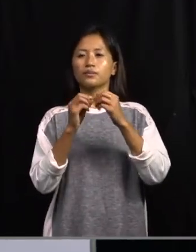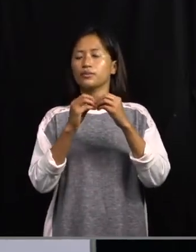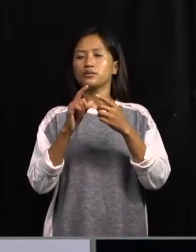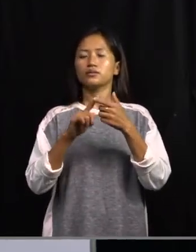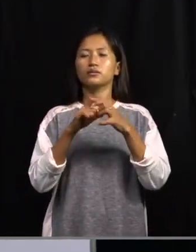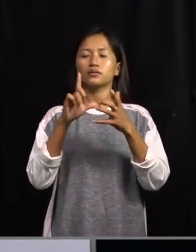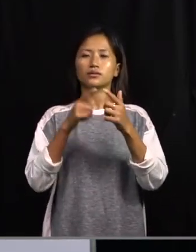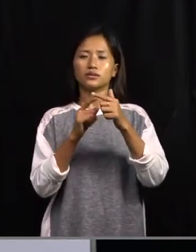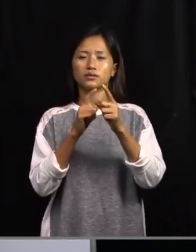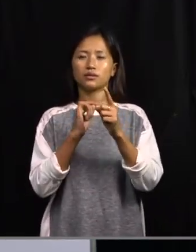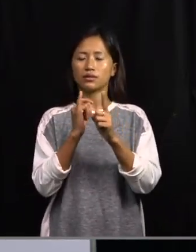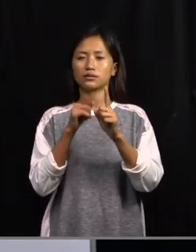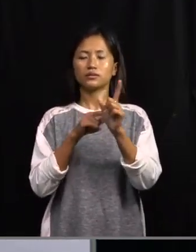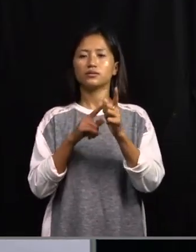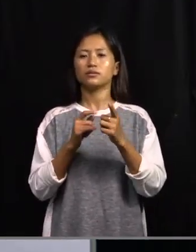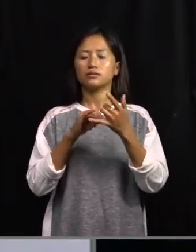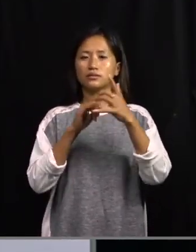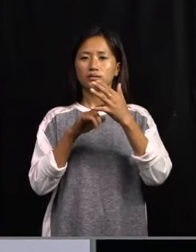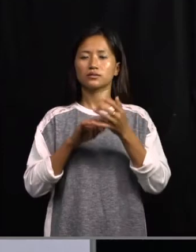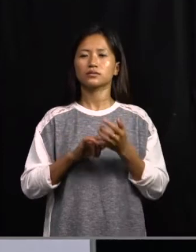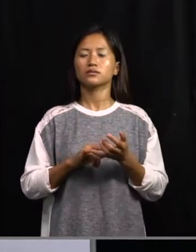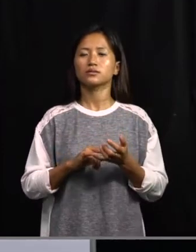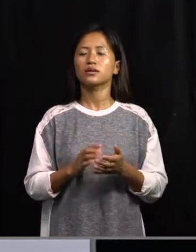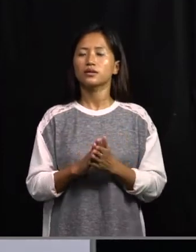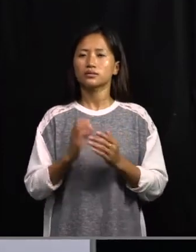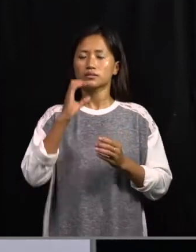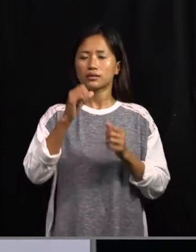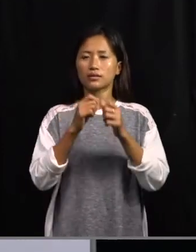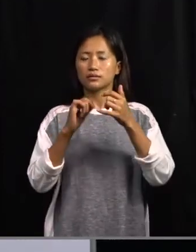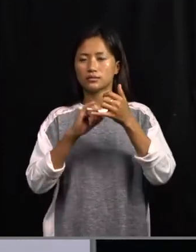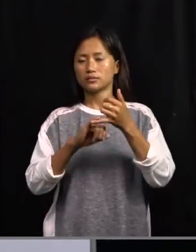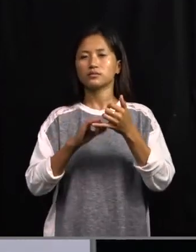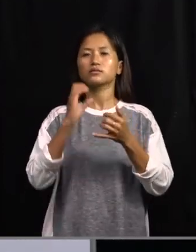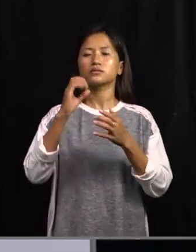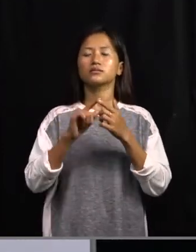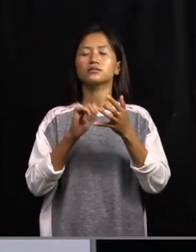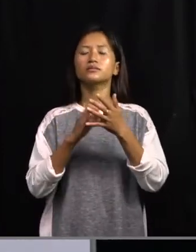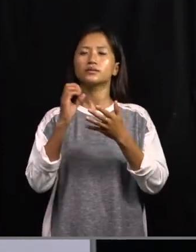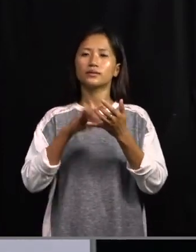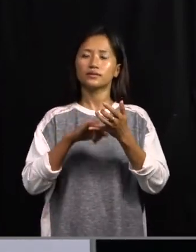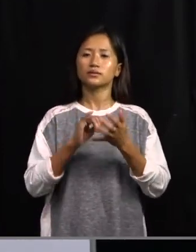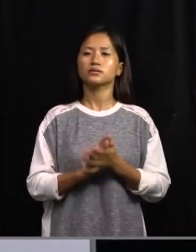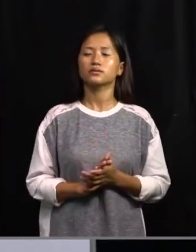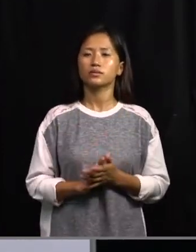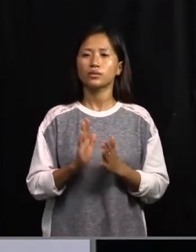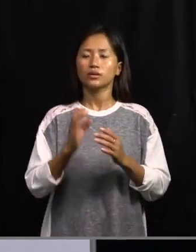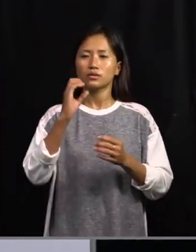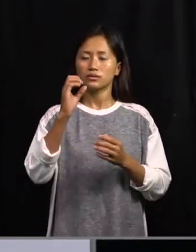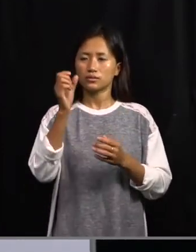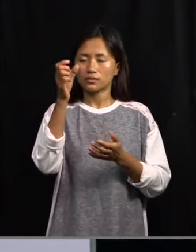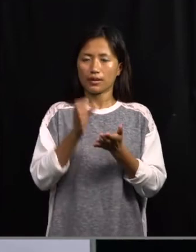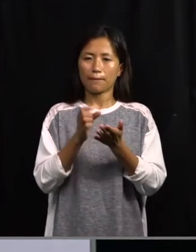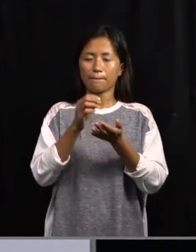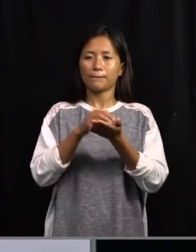time by reducing some of its assets, those are called capital receipts. The word capital,